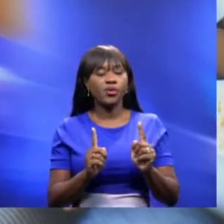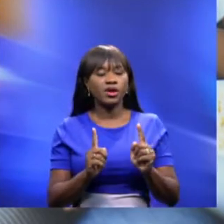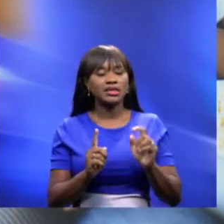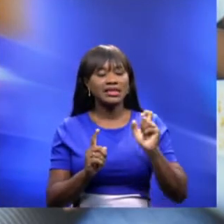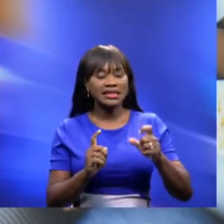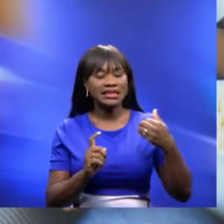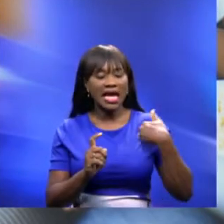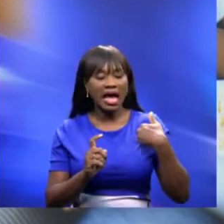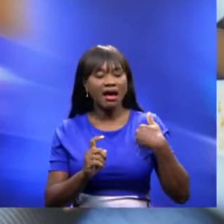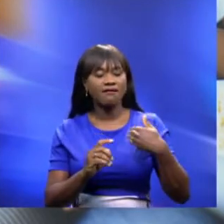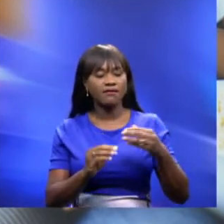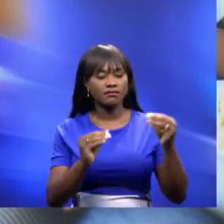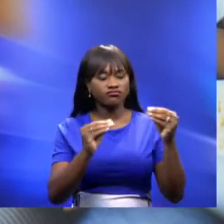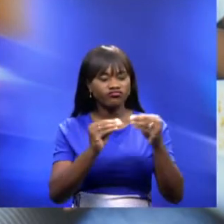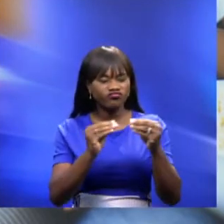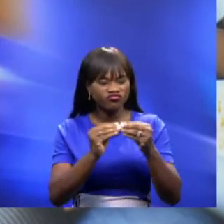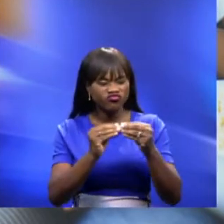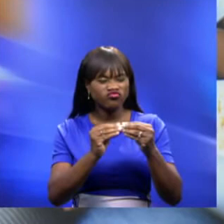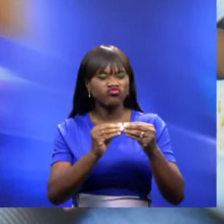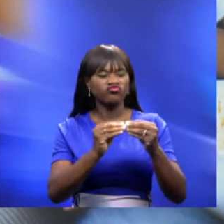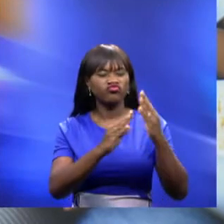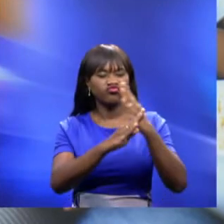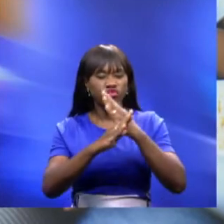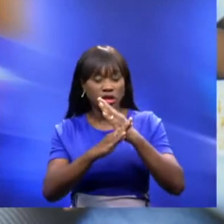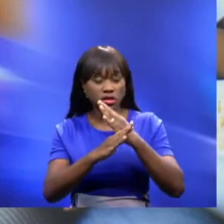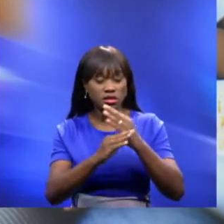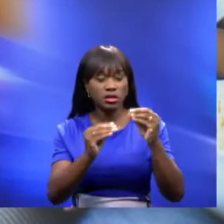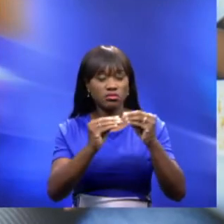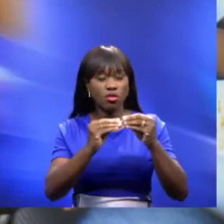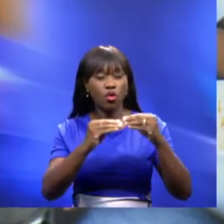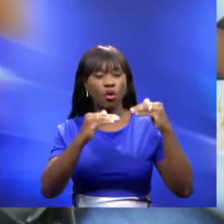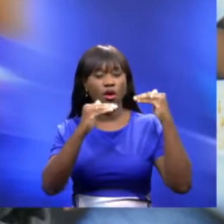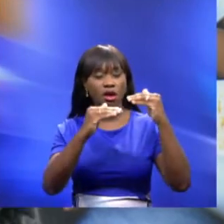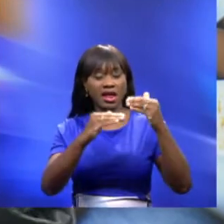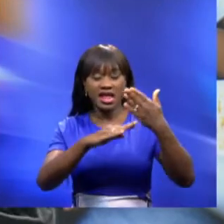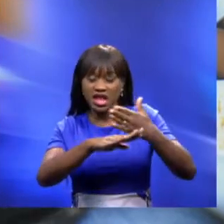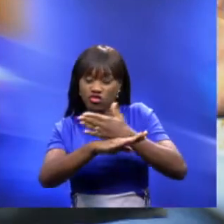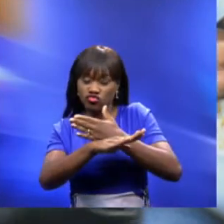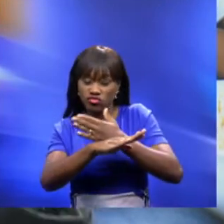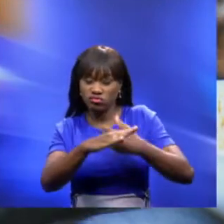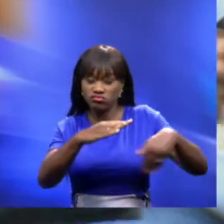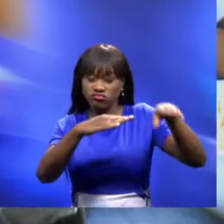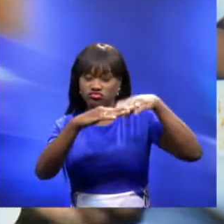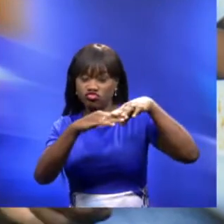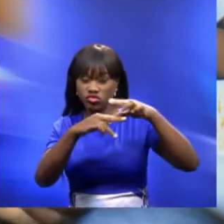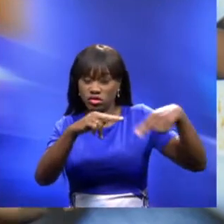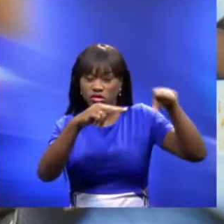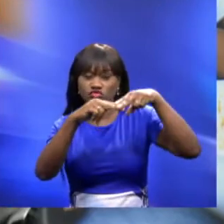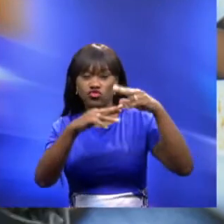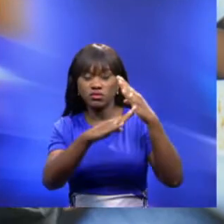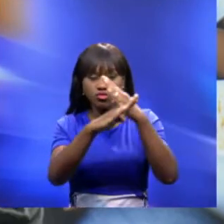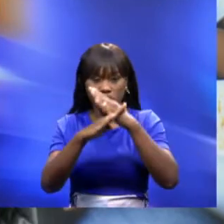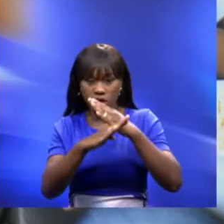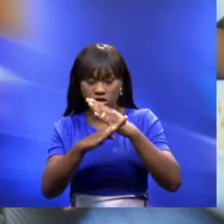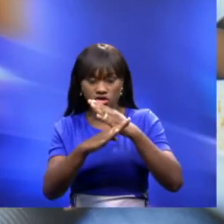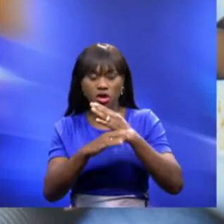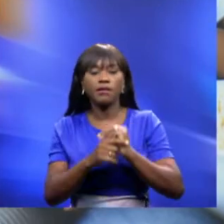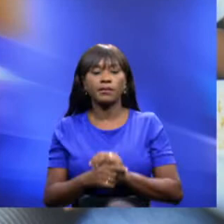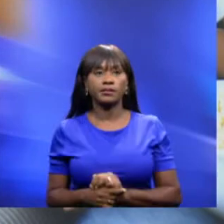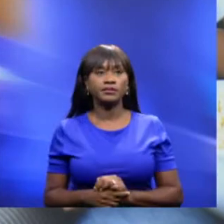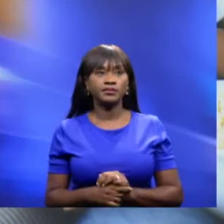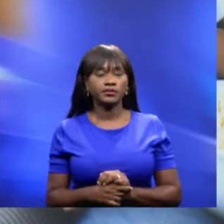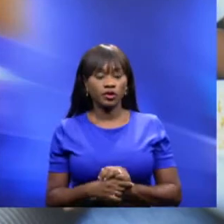with a defense in-depth strategy. So you have your endpoints, which are all your devices that are coming in, and you